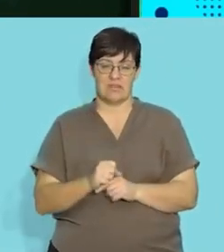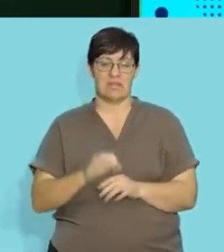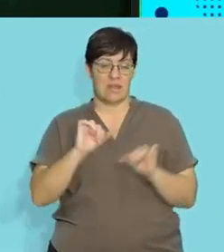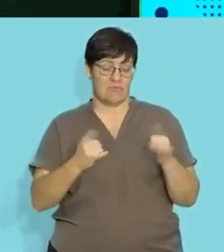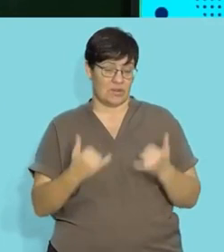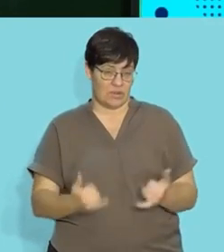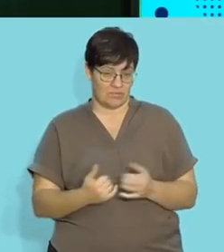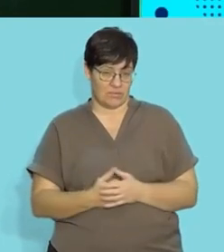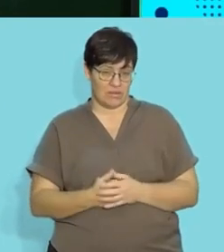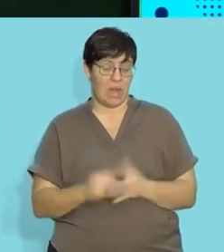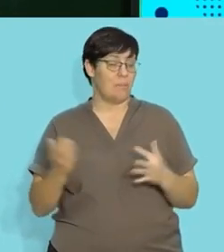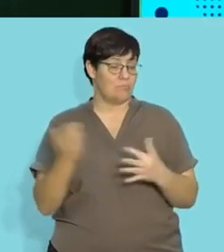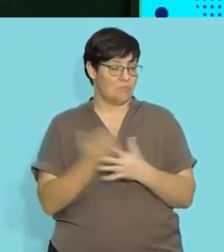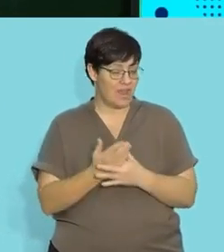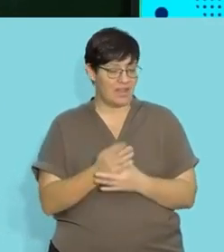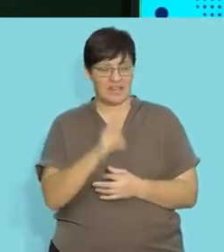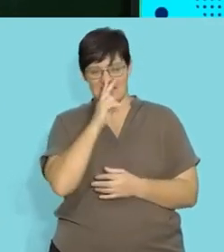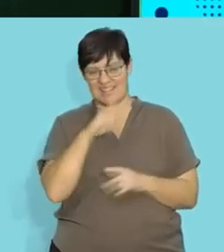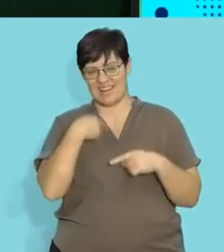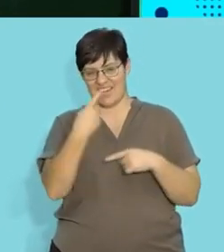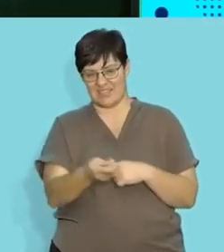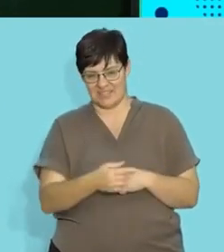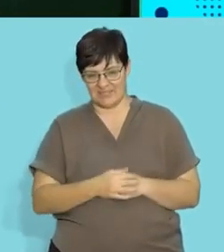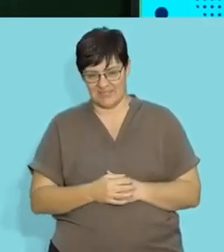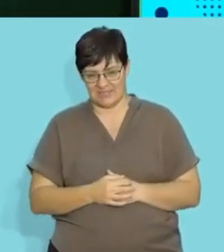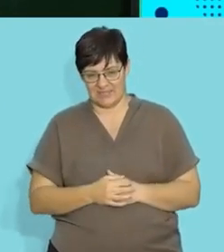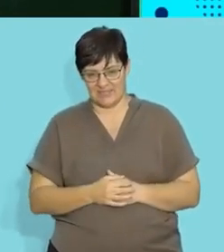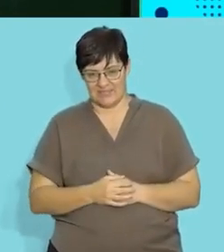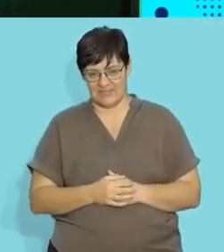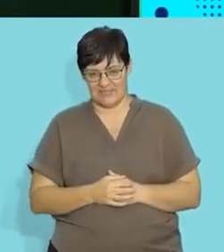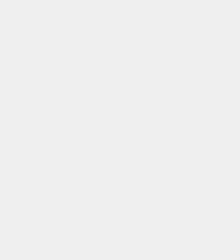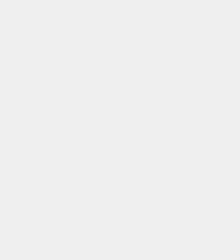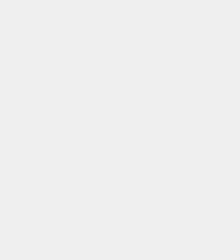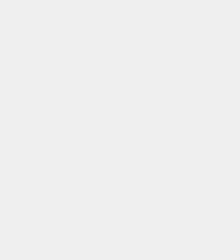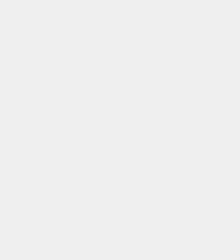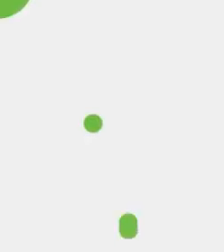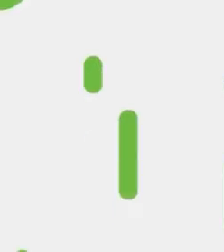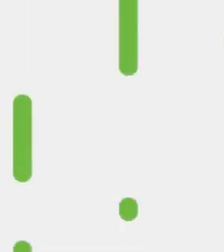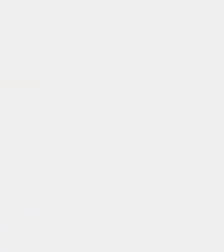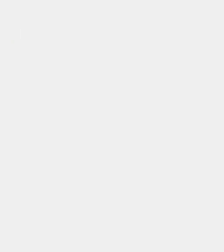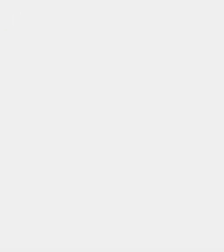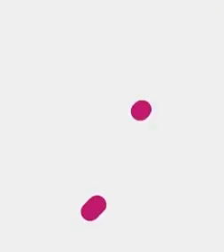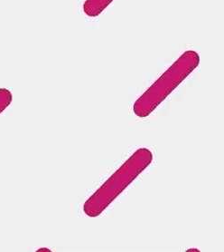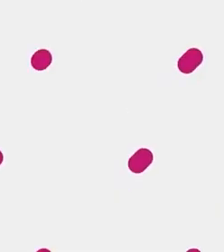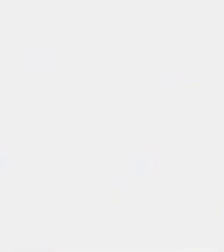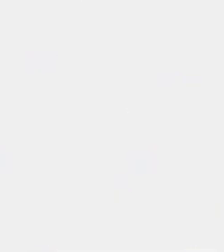a wrap for this section. A little break, and I'll see you at the end of that.